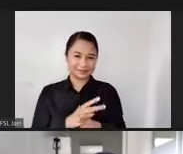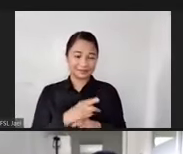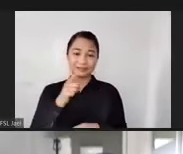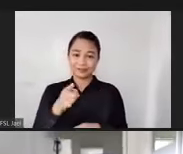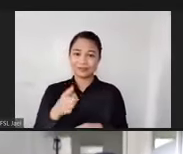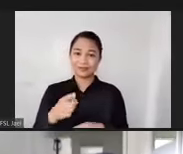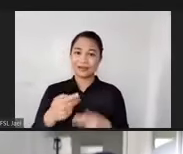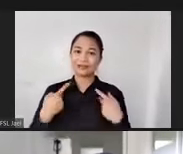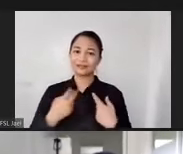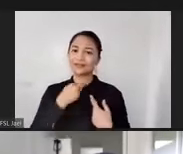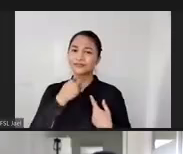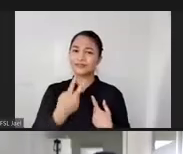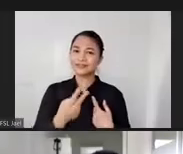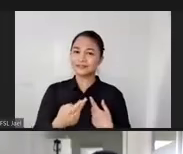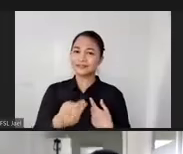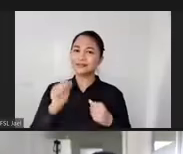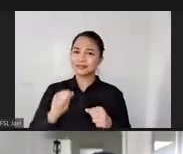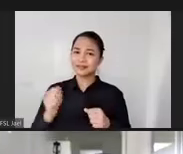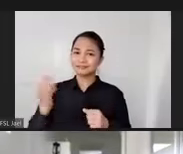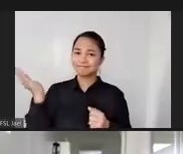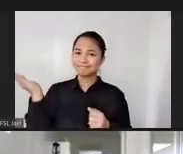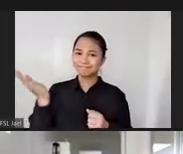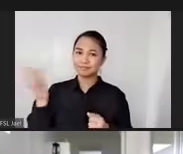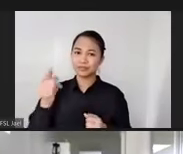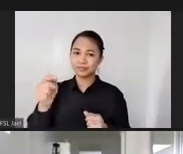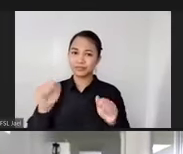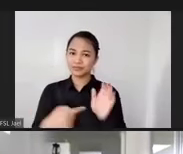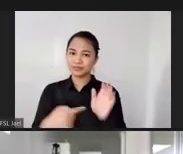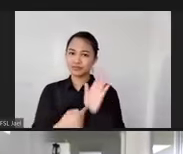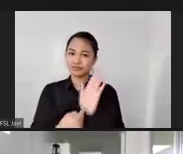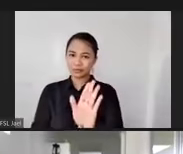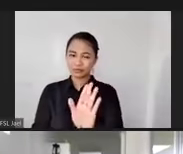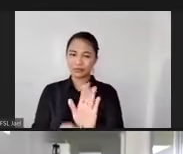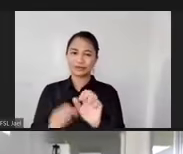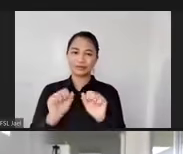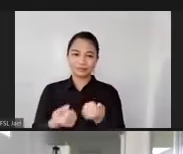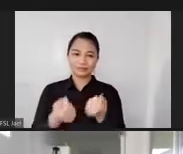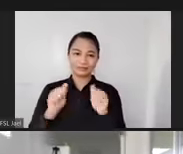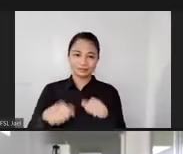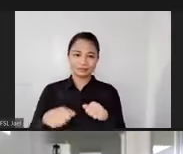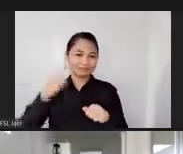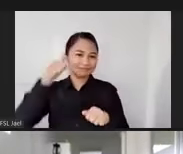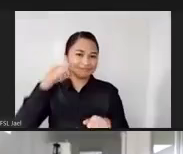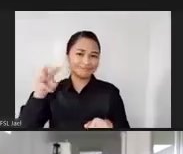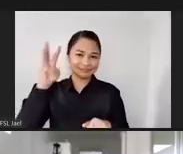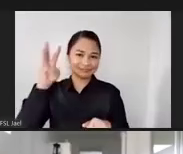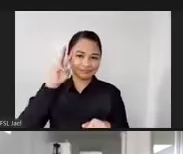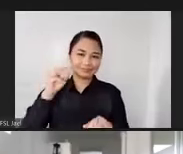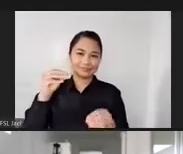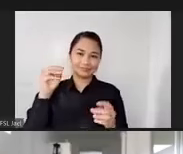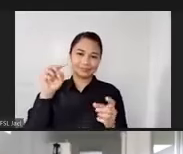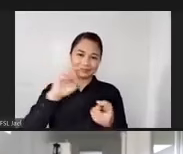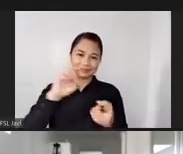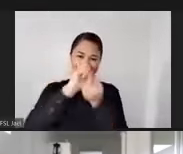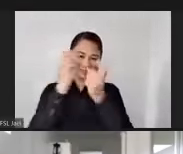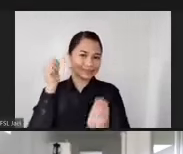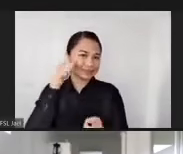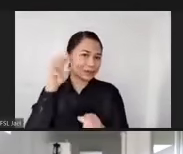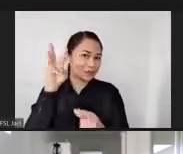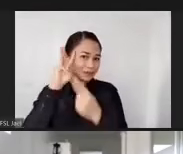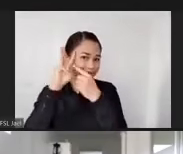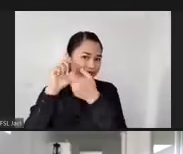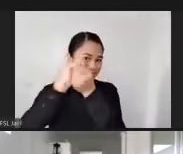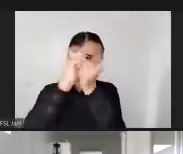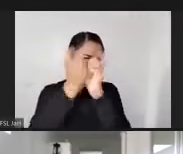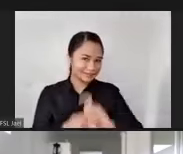into action? Well, to be honest, I'm not very good at social media. And